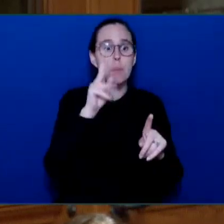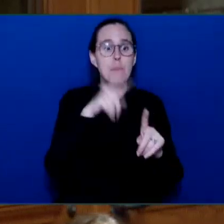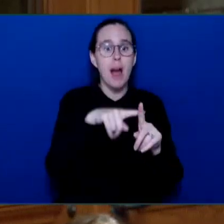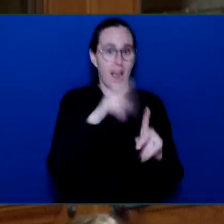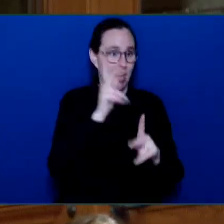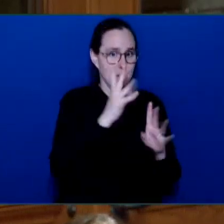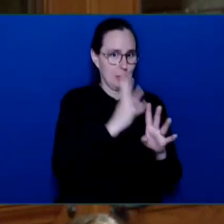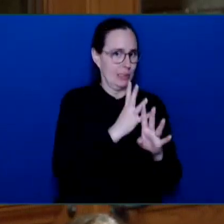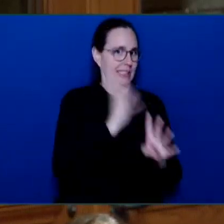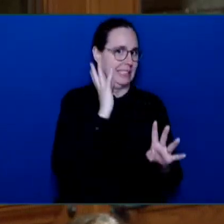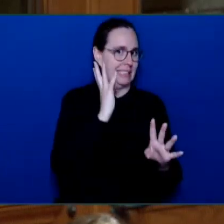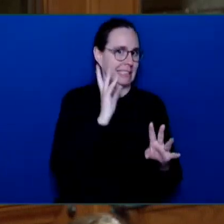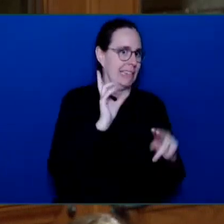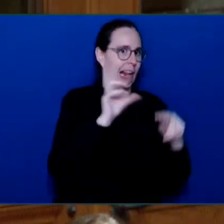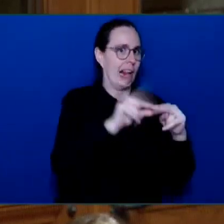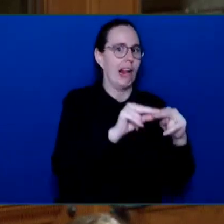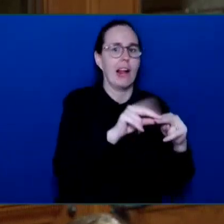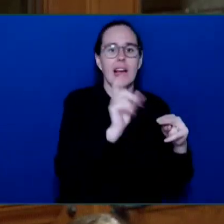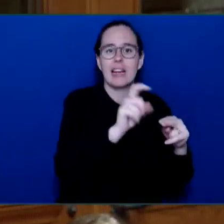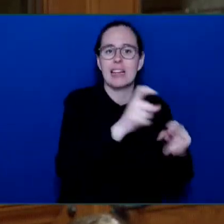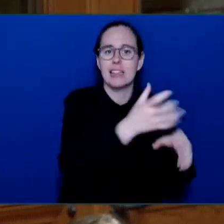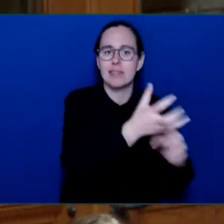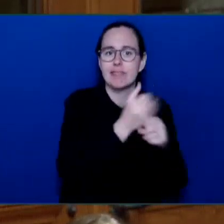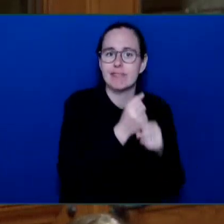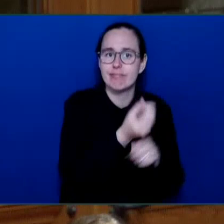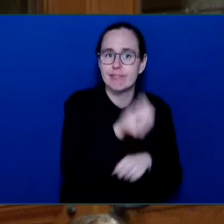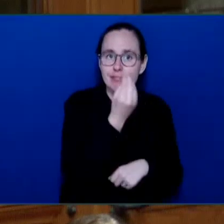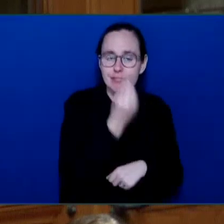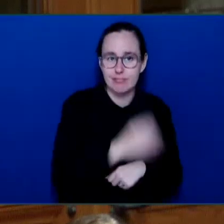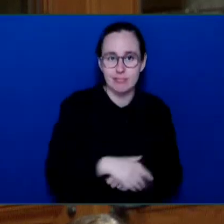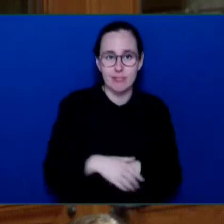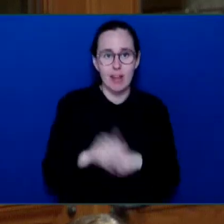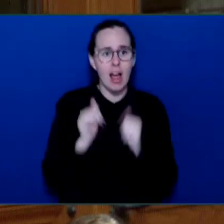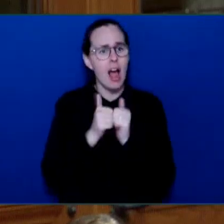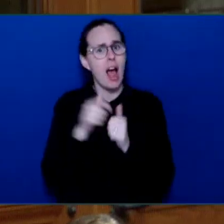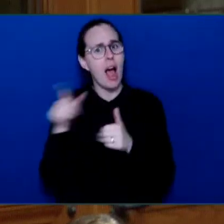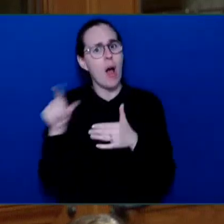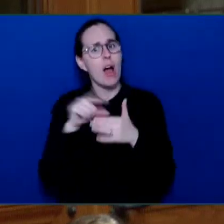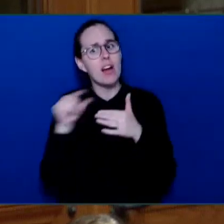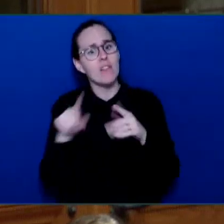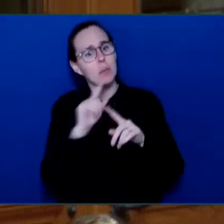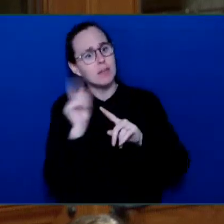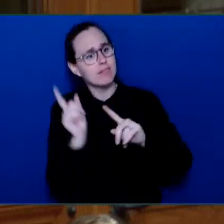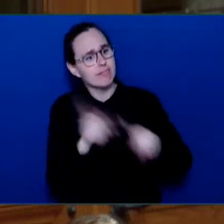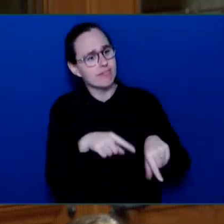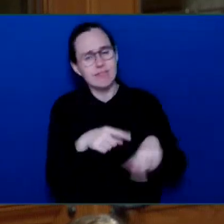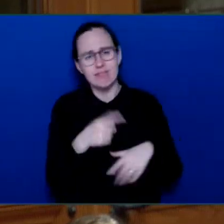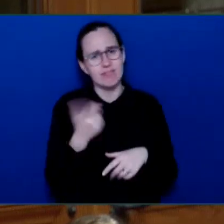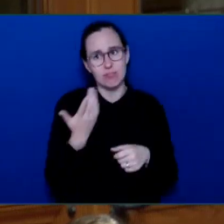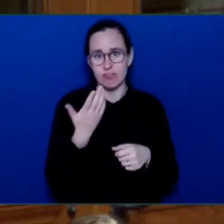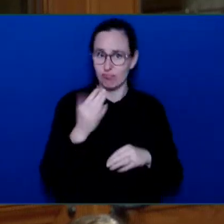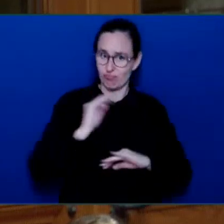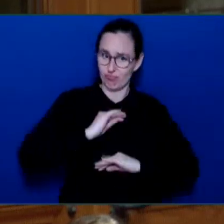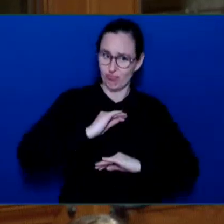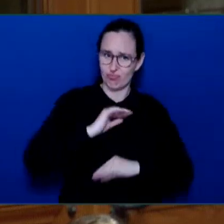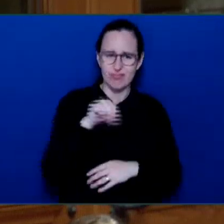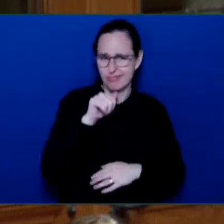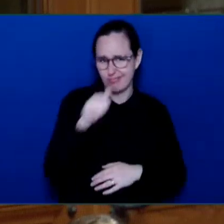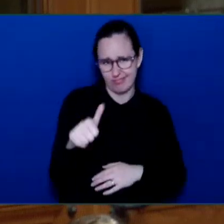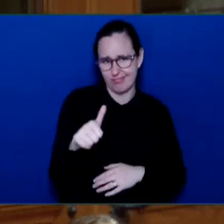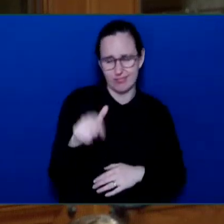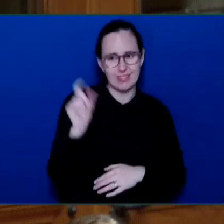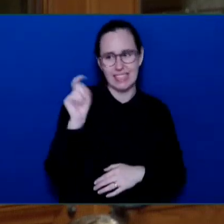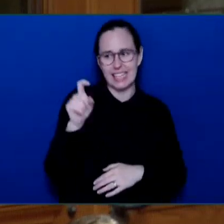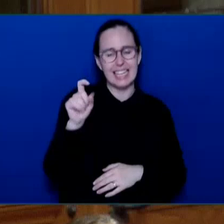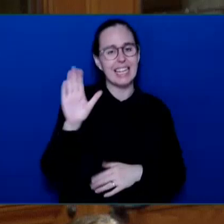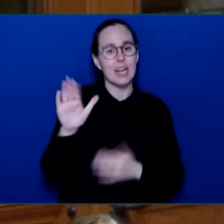this crisis? Inadequately, to say the least. A new approach is needed. The Basic Income Expert Panel made it clear that the current